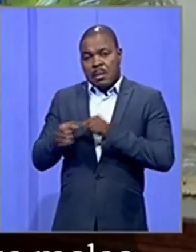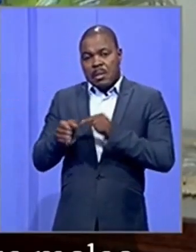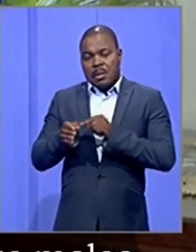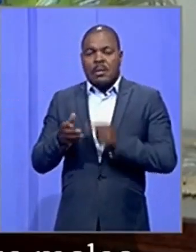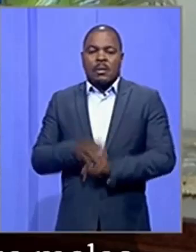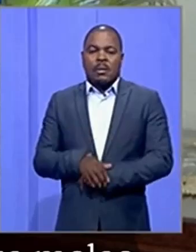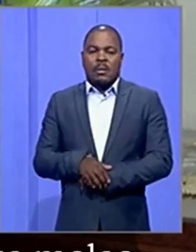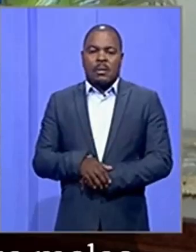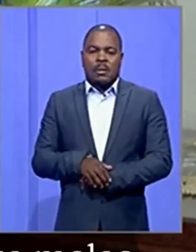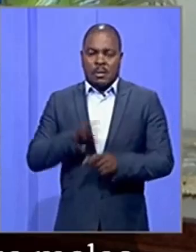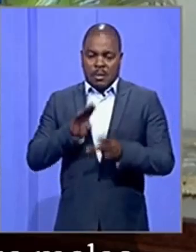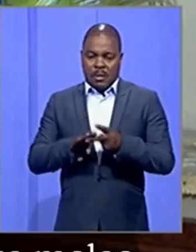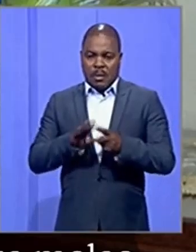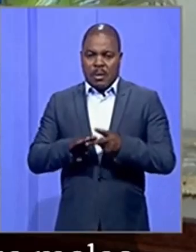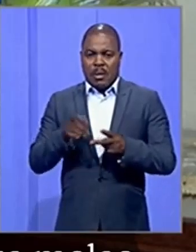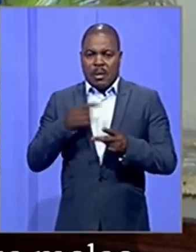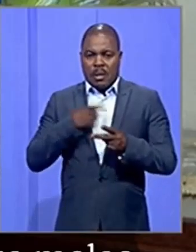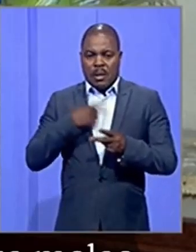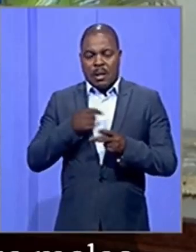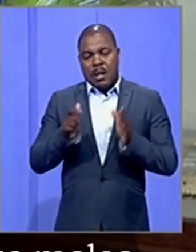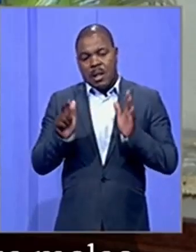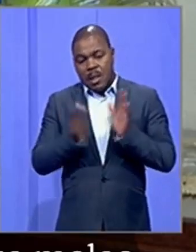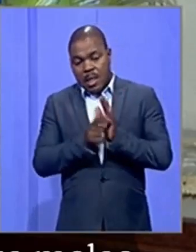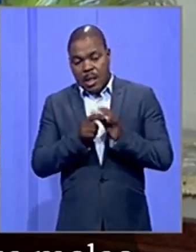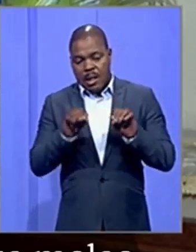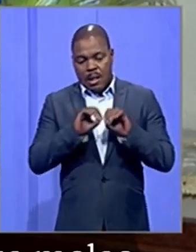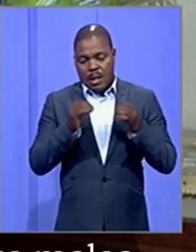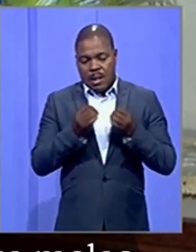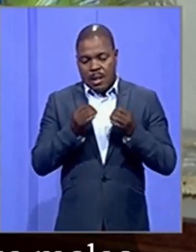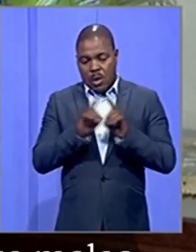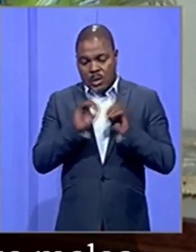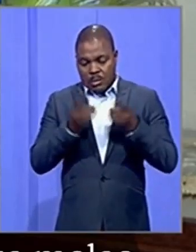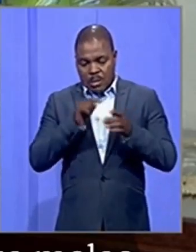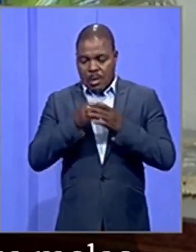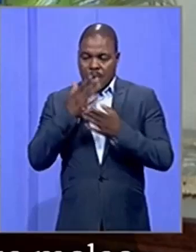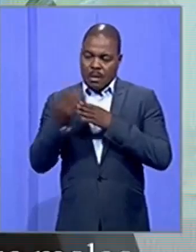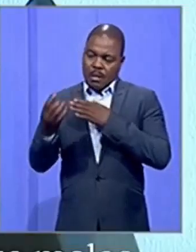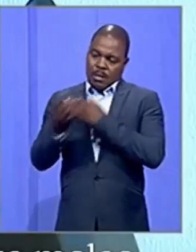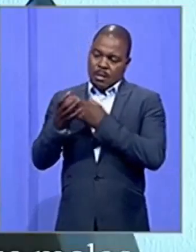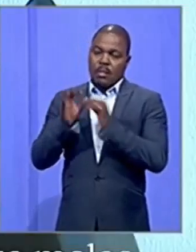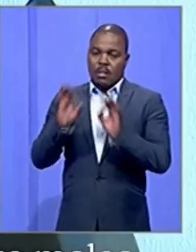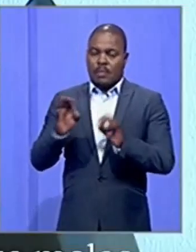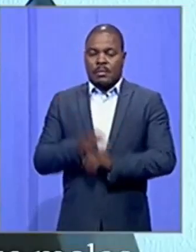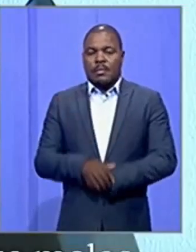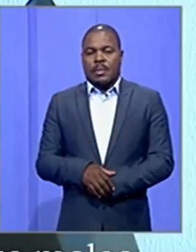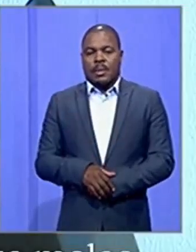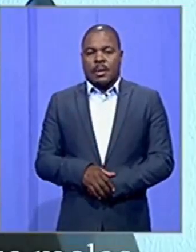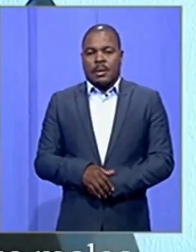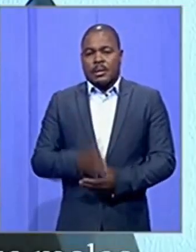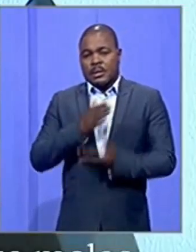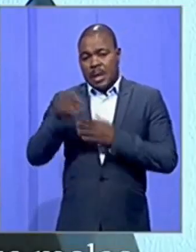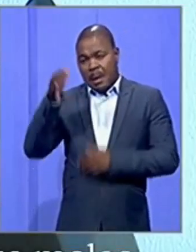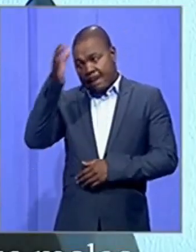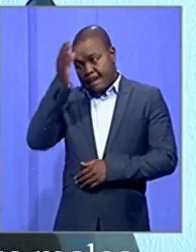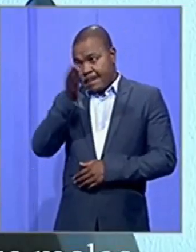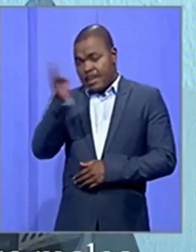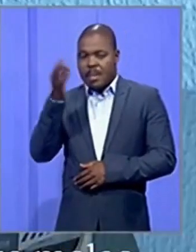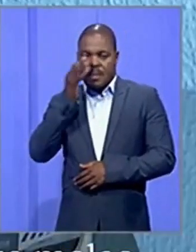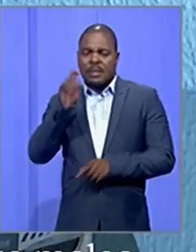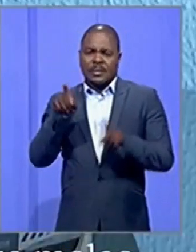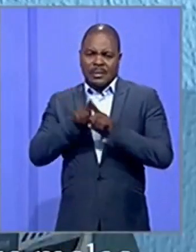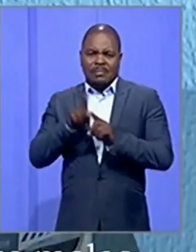tseo and then le corporate and legal ya rona mo ileng gore e tla gona go fa maele a botoka baitseanape ba re go na le mo nakong